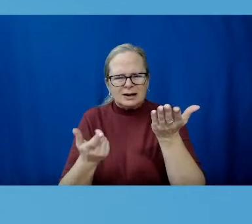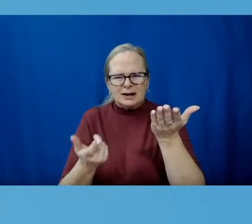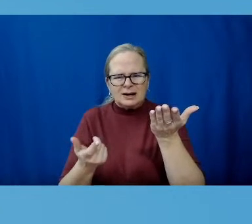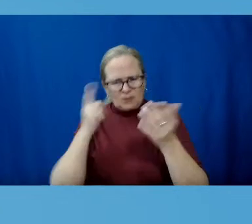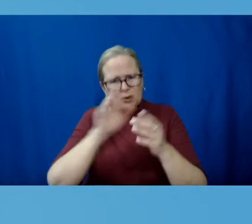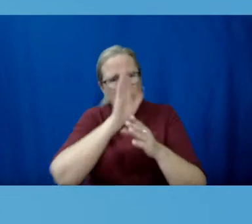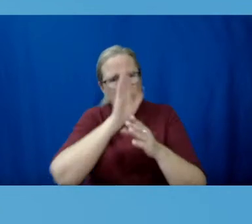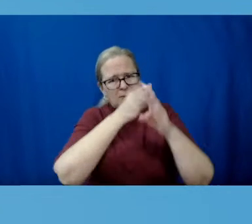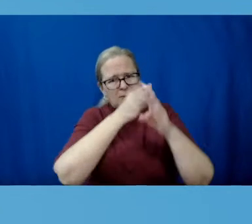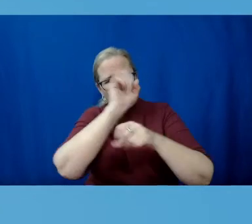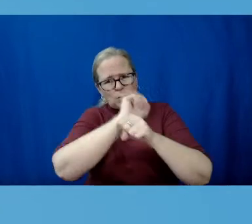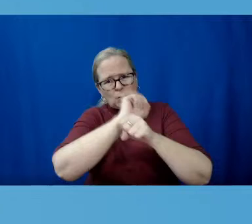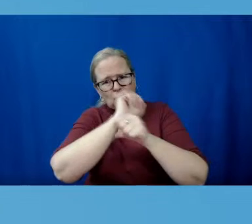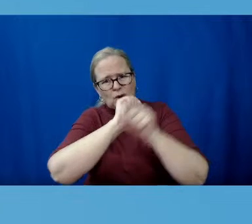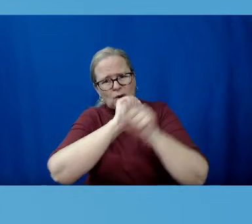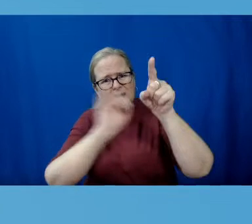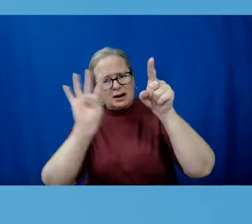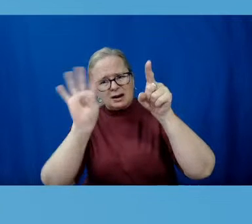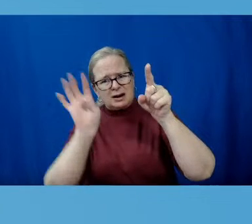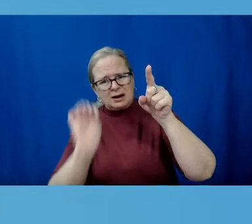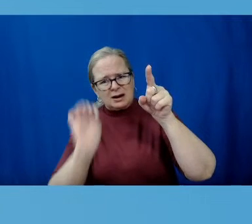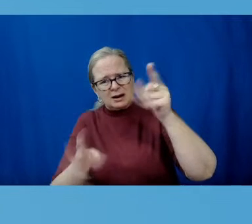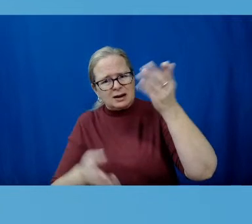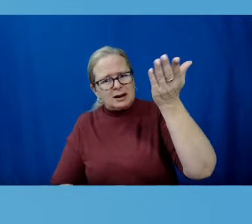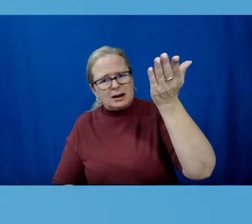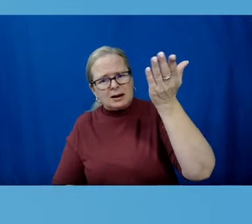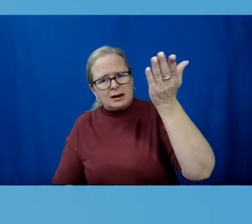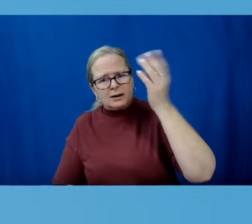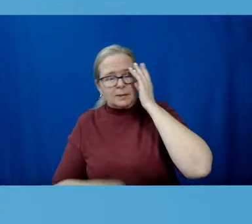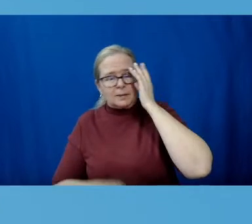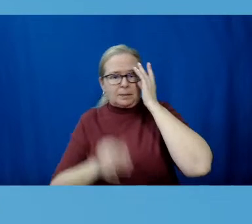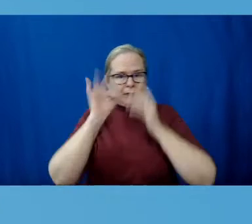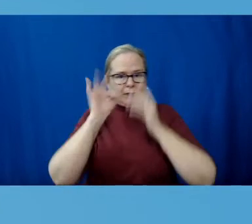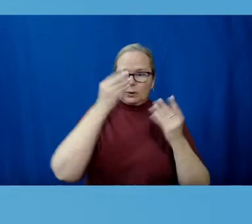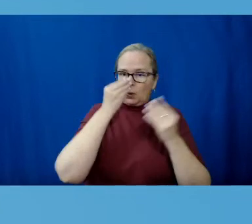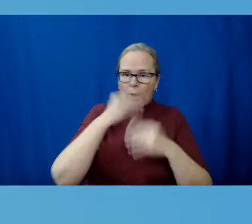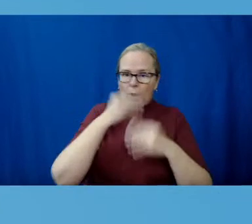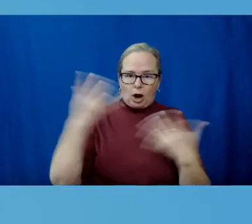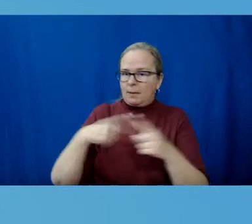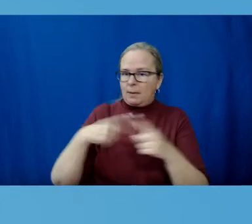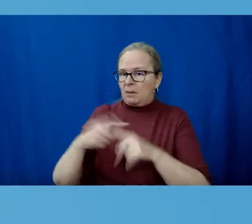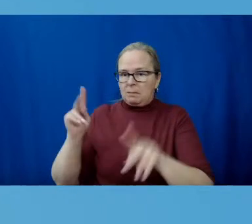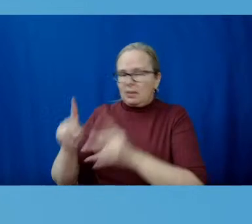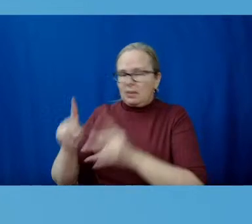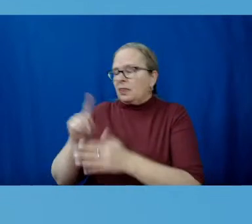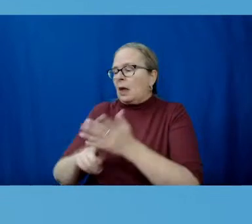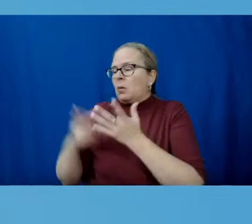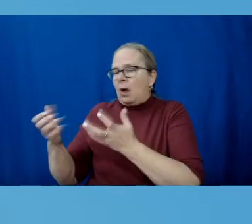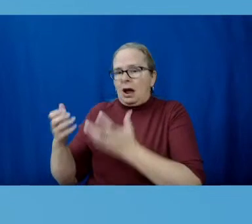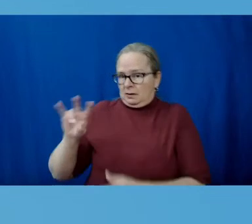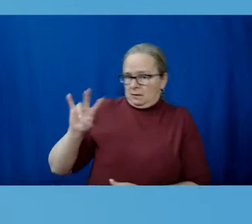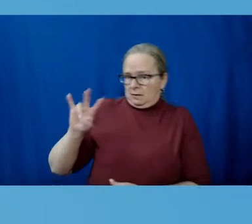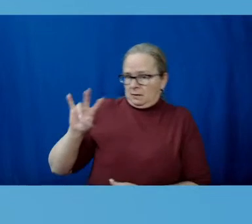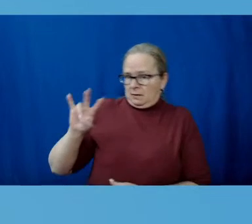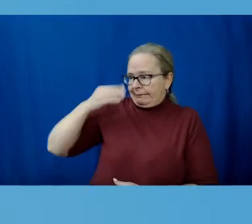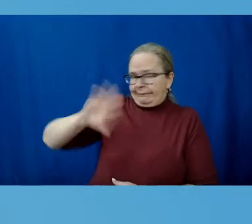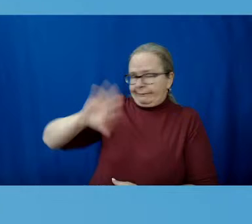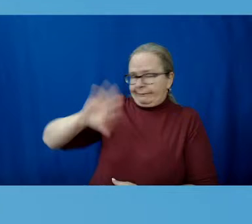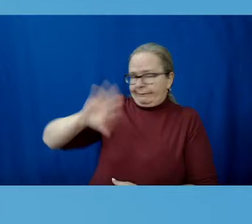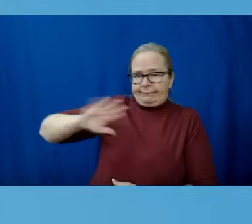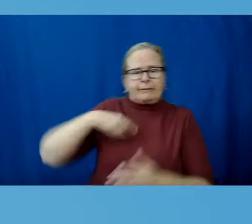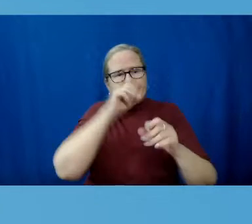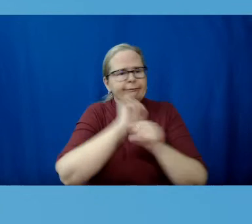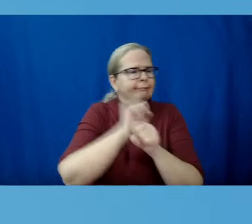political drivers that have driven Kenney's behavior outside of the first wave. And even though the first wave, I believe, was